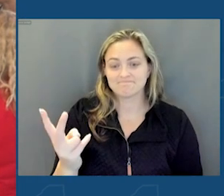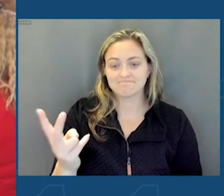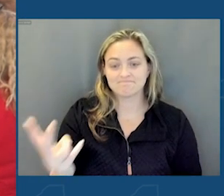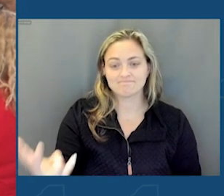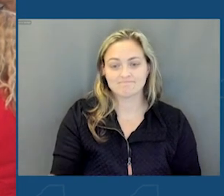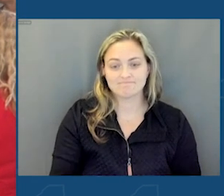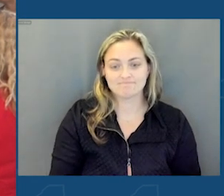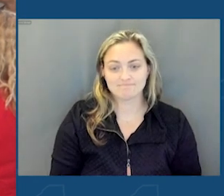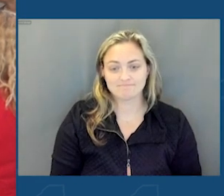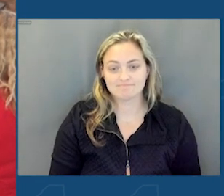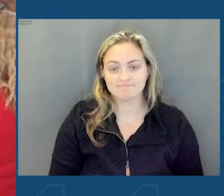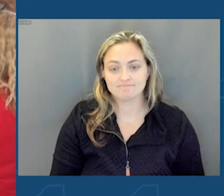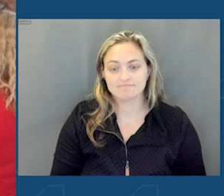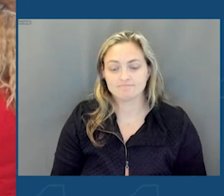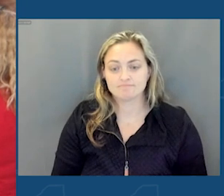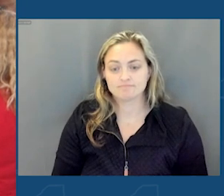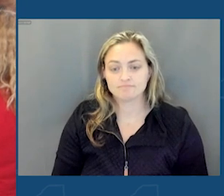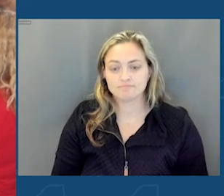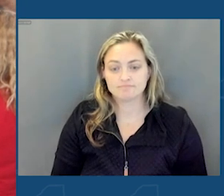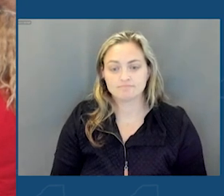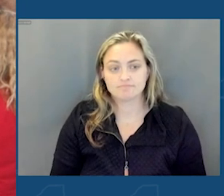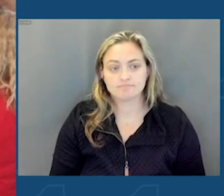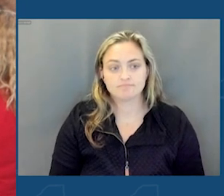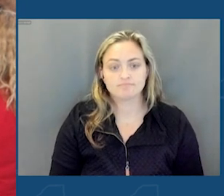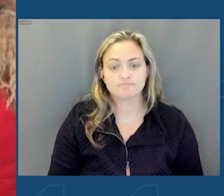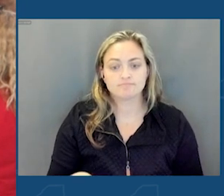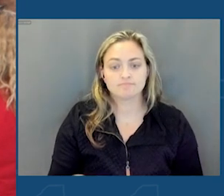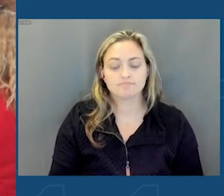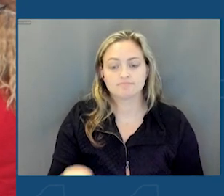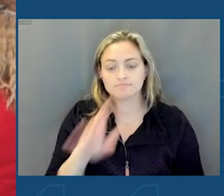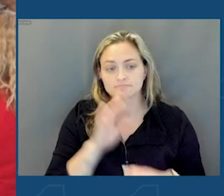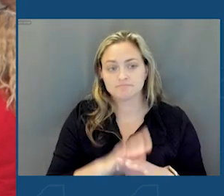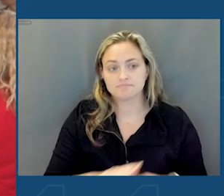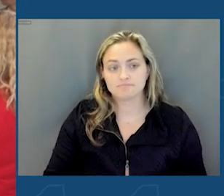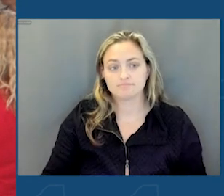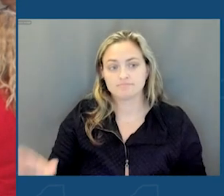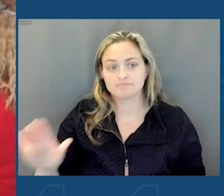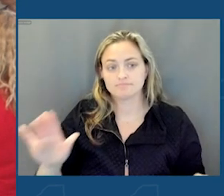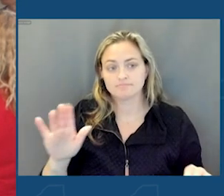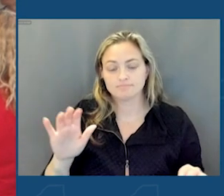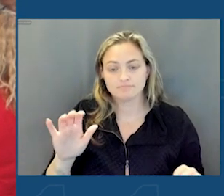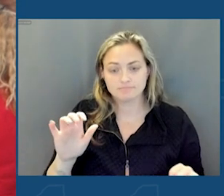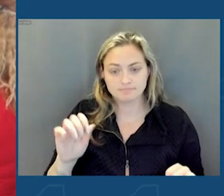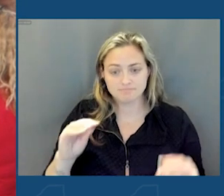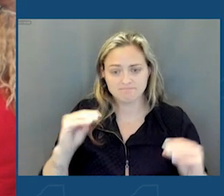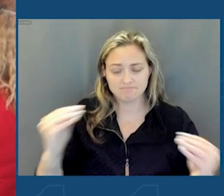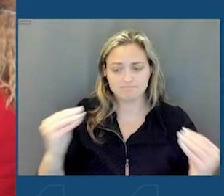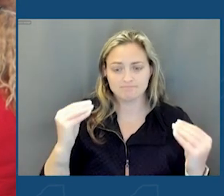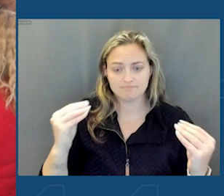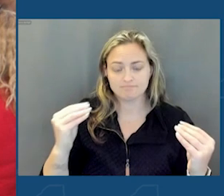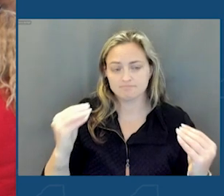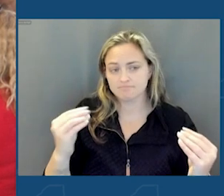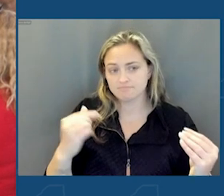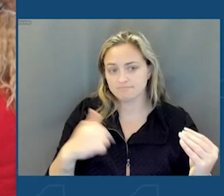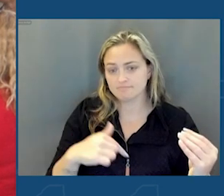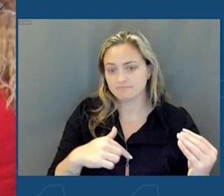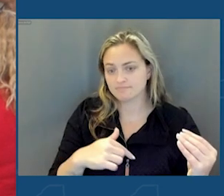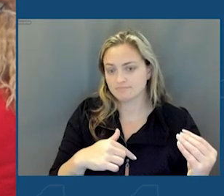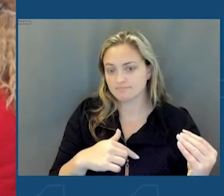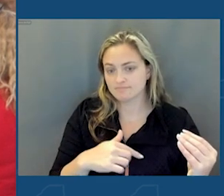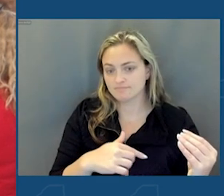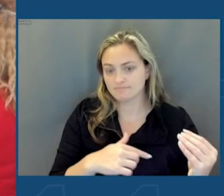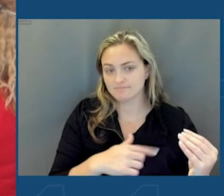see. 'Twas grace that taught my